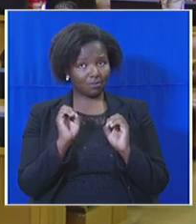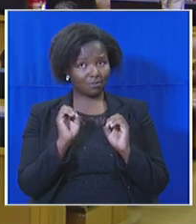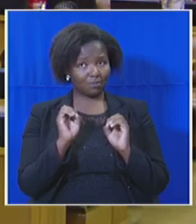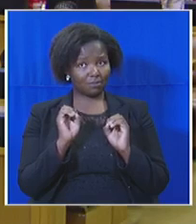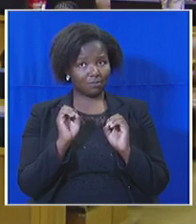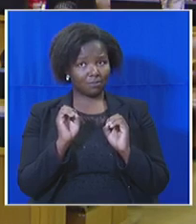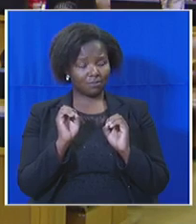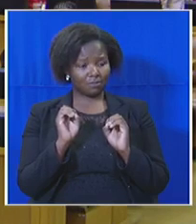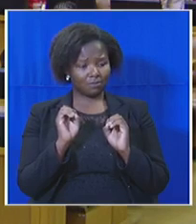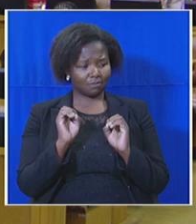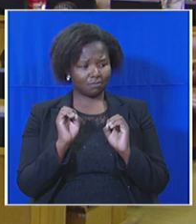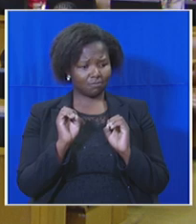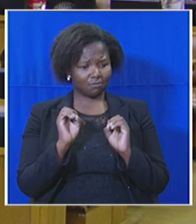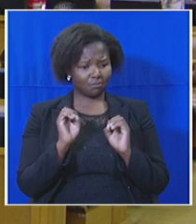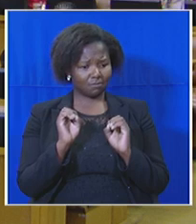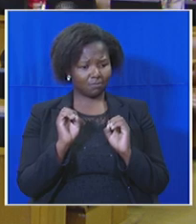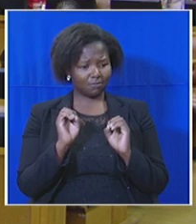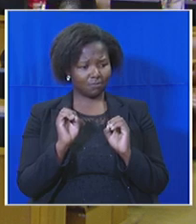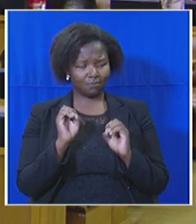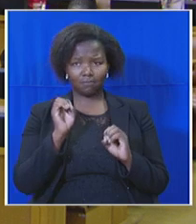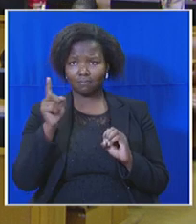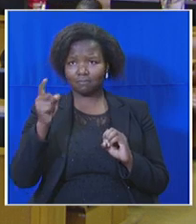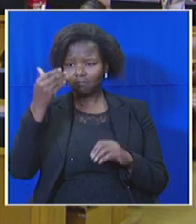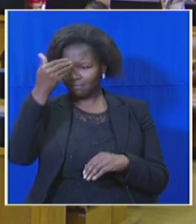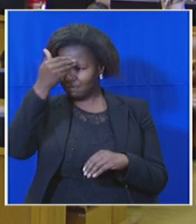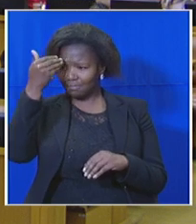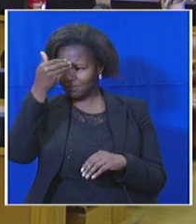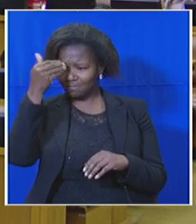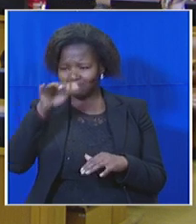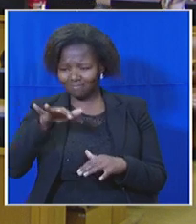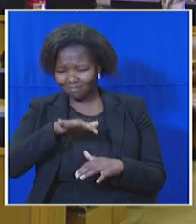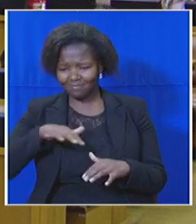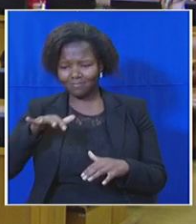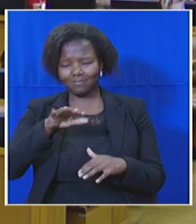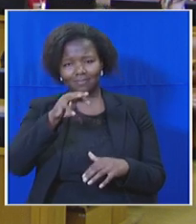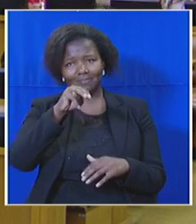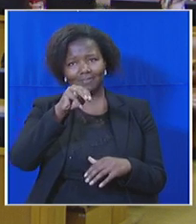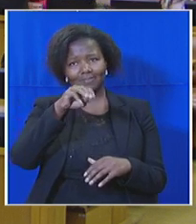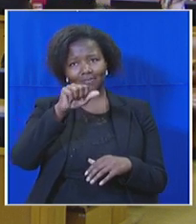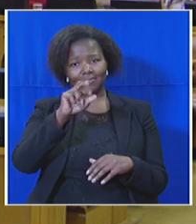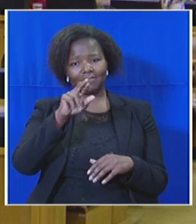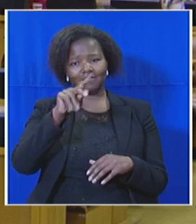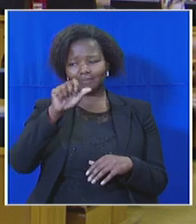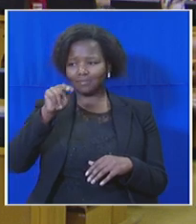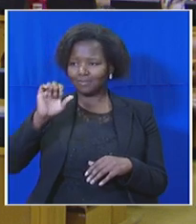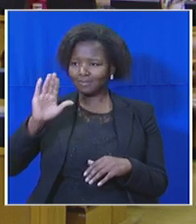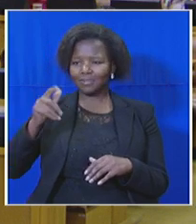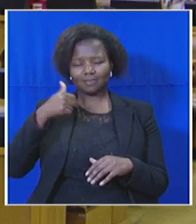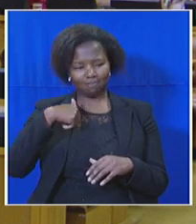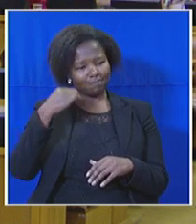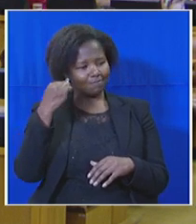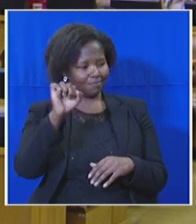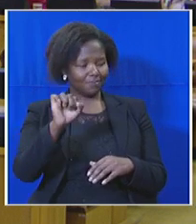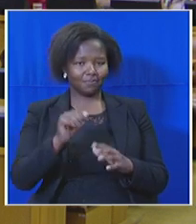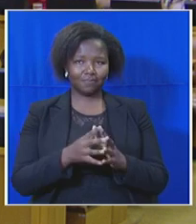Yeah. These ones, they don't have knowledge of the working conditions of Marikana. We object.